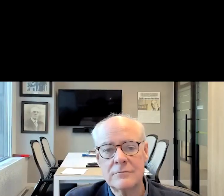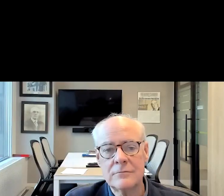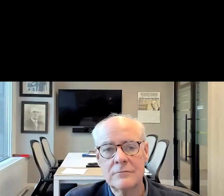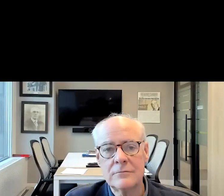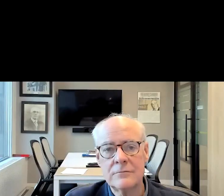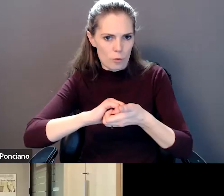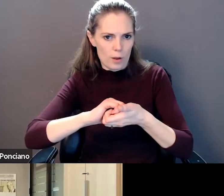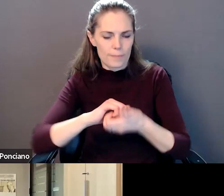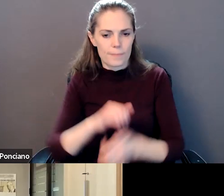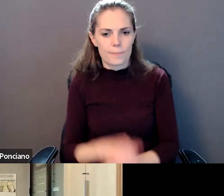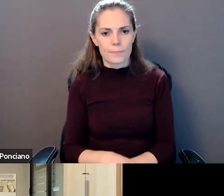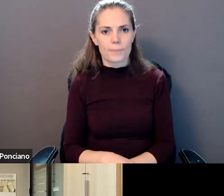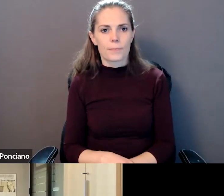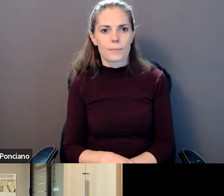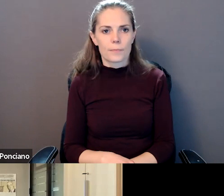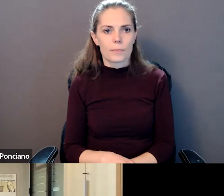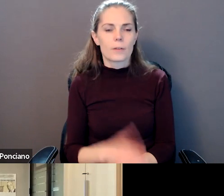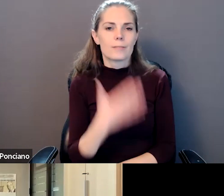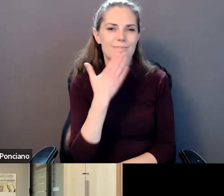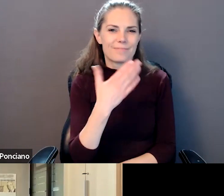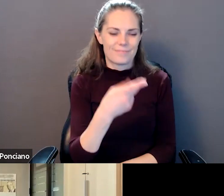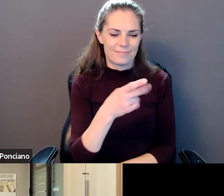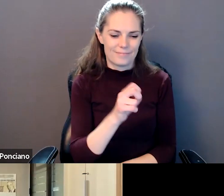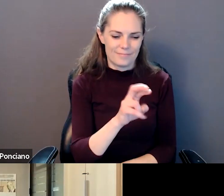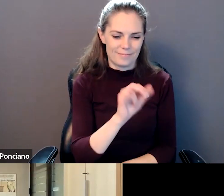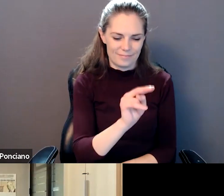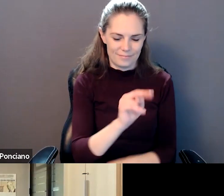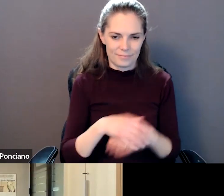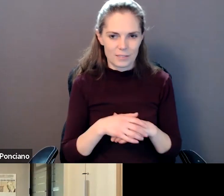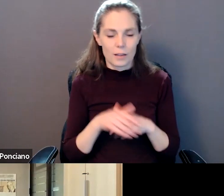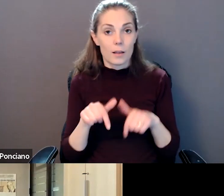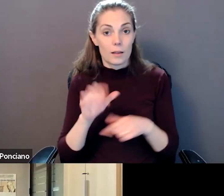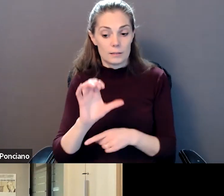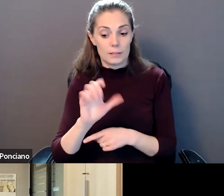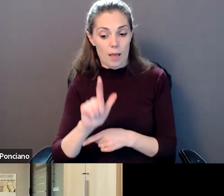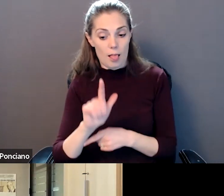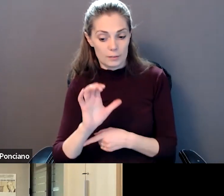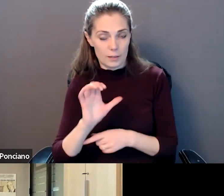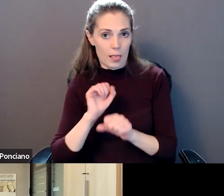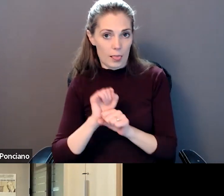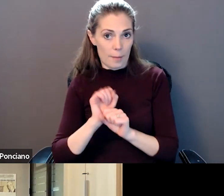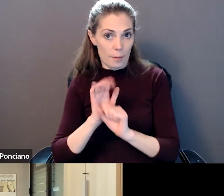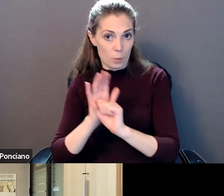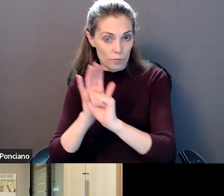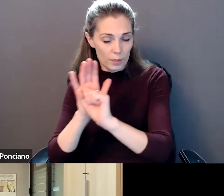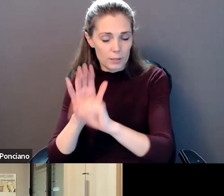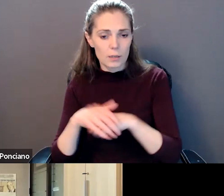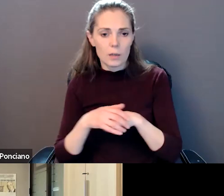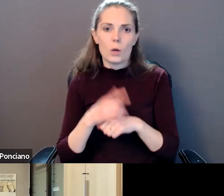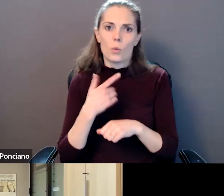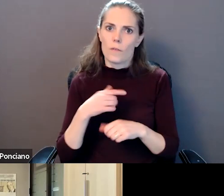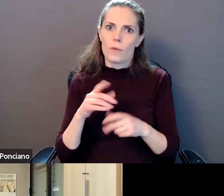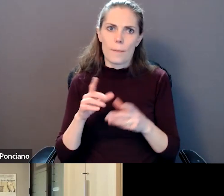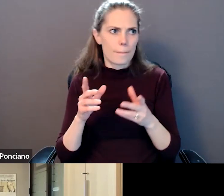one of the things that at the CLC and what the labor movement has been very focused on is the issue of modernizing the Employment Equity Act in